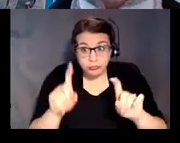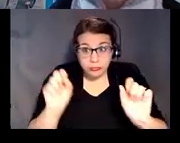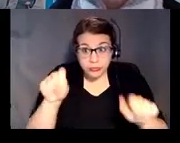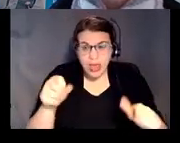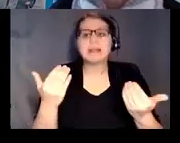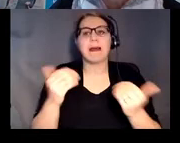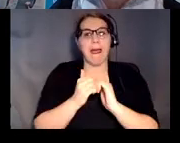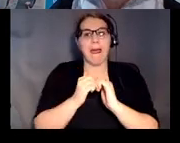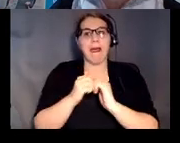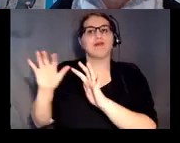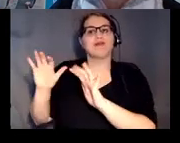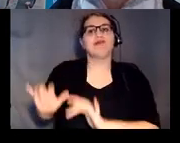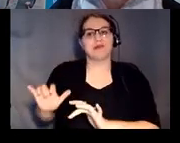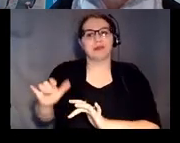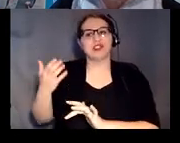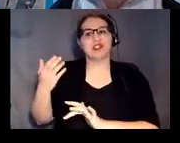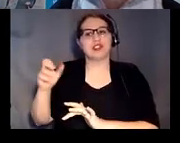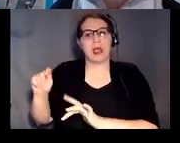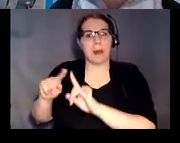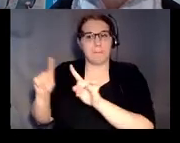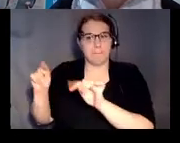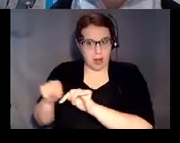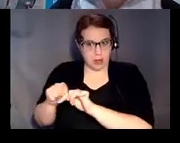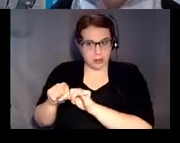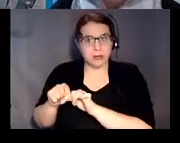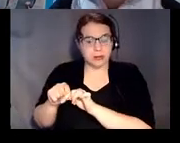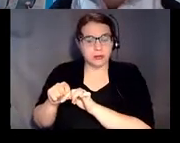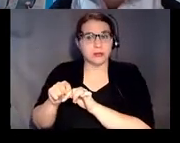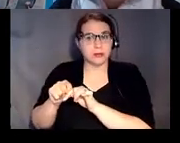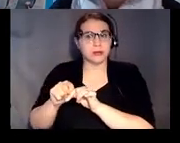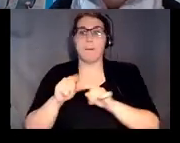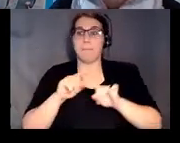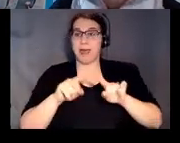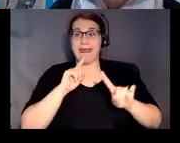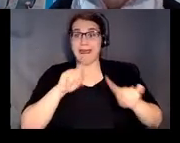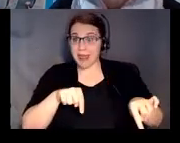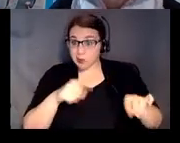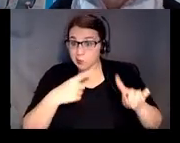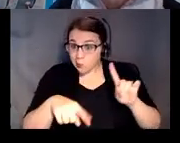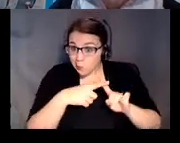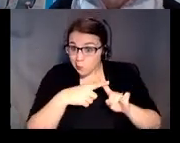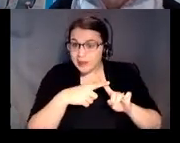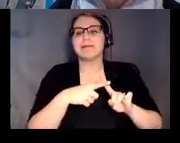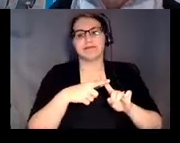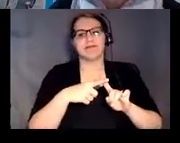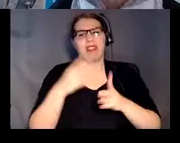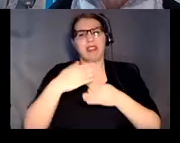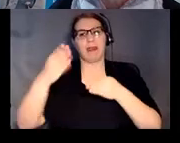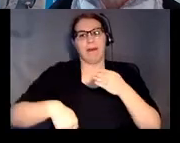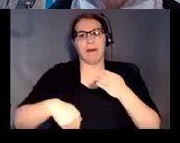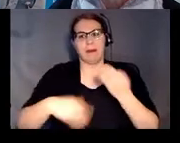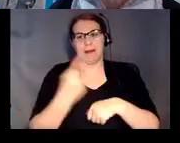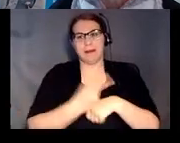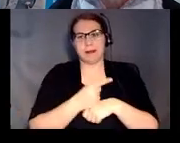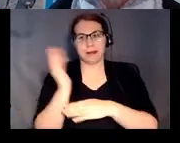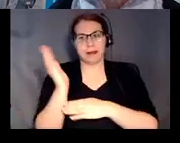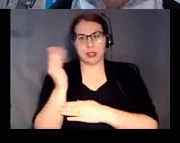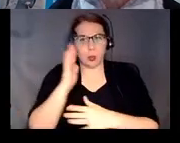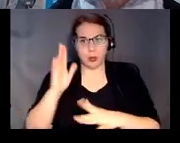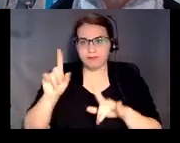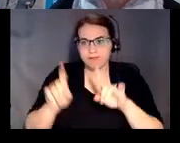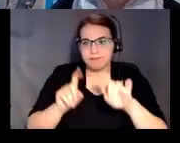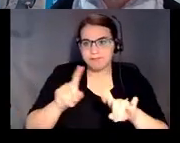will save all questions until the end of today's session. Closed captioning and a sign language interpreter are available for